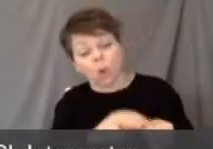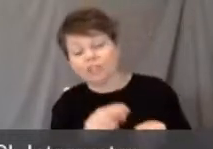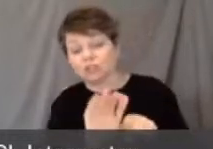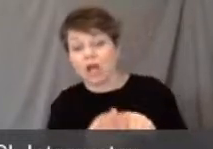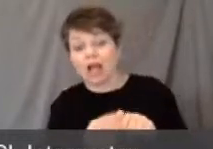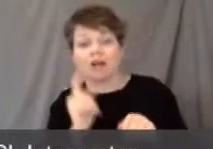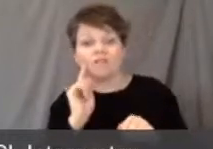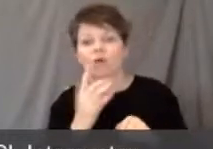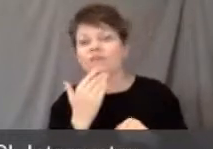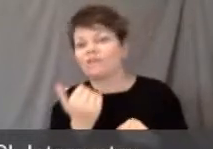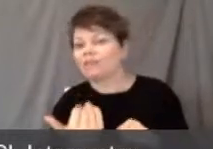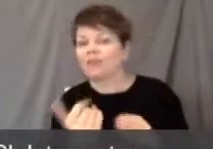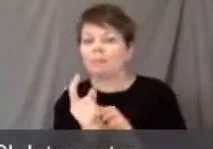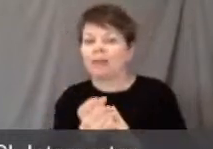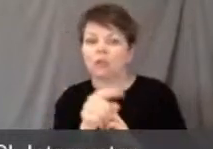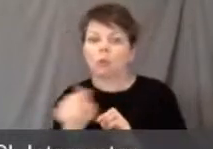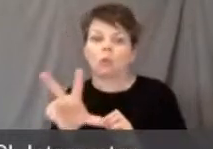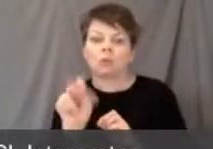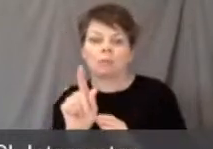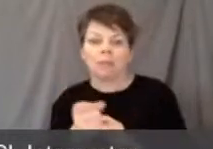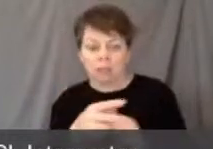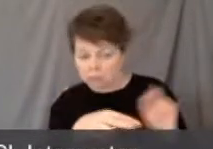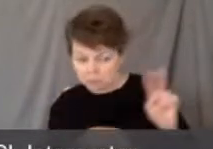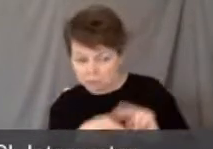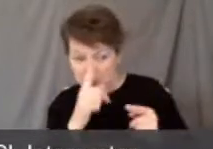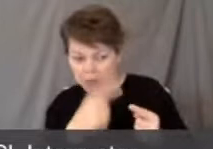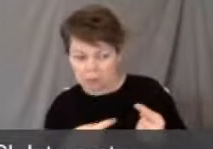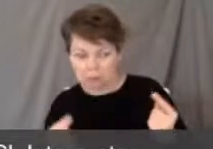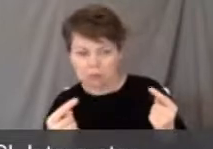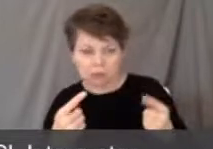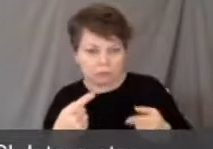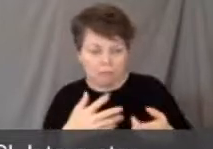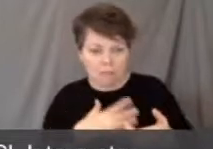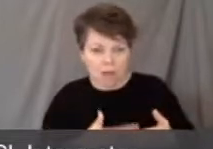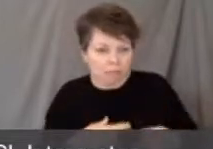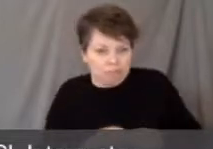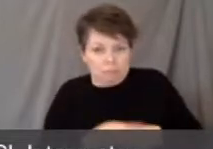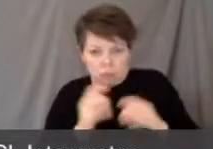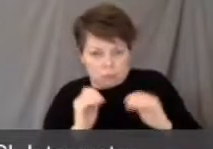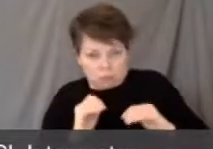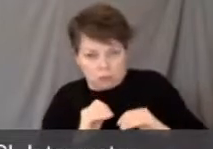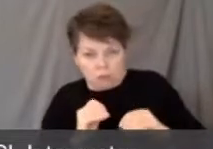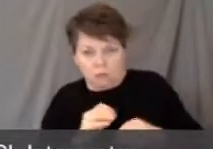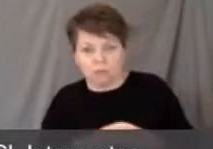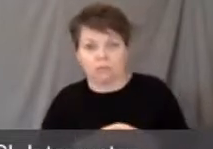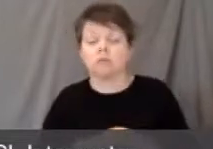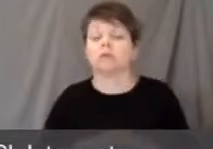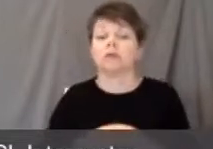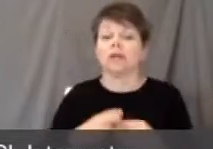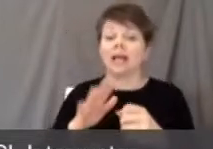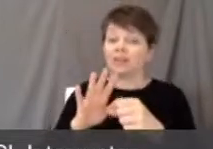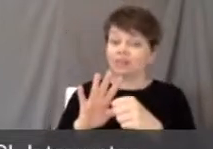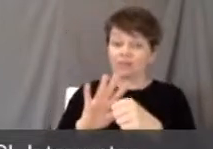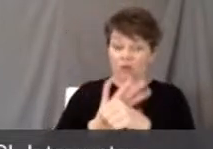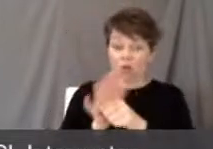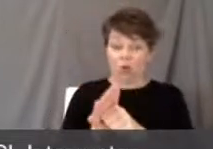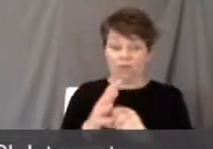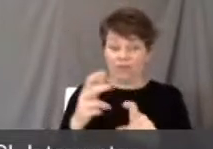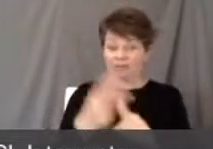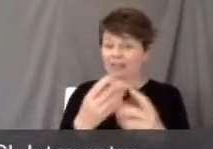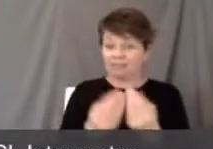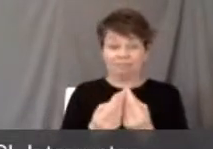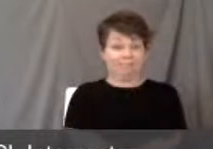any unexpected allergic reactions. All COVID vaccines are available to everyone at this point at no